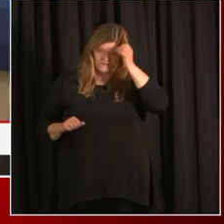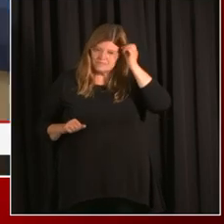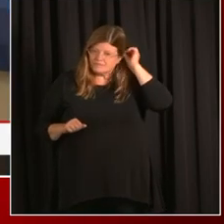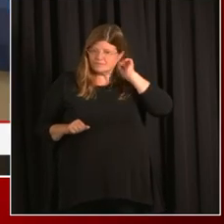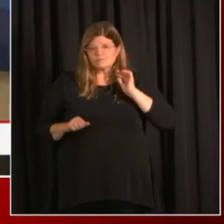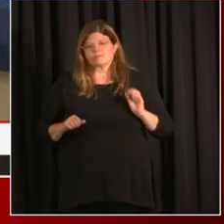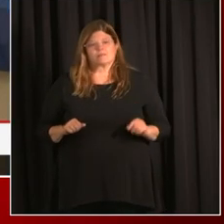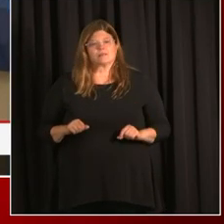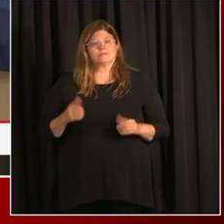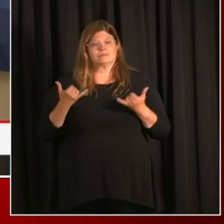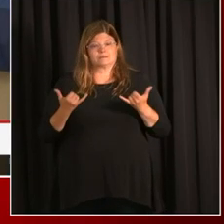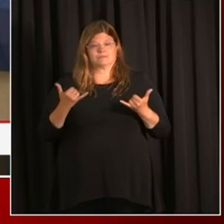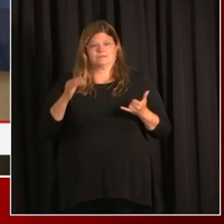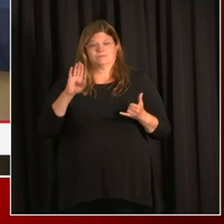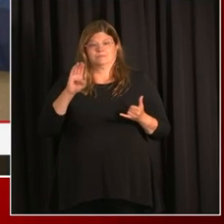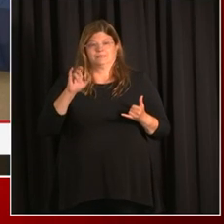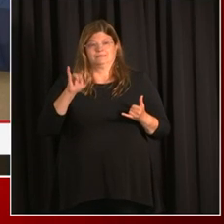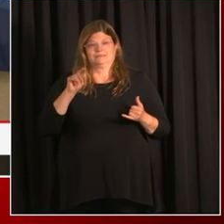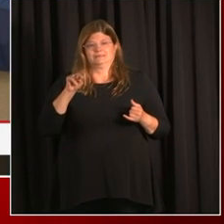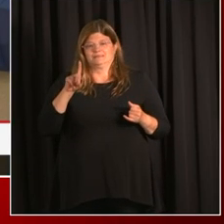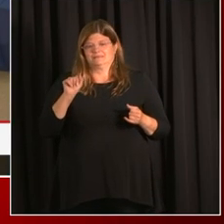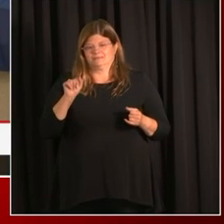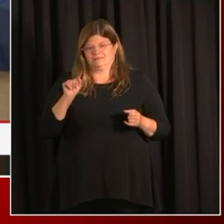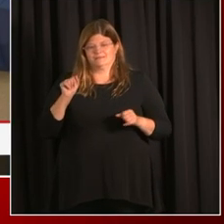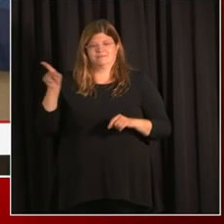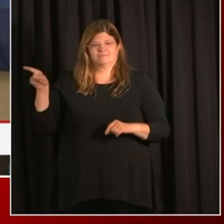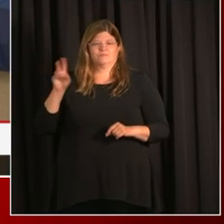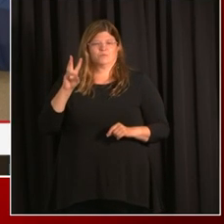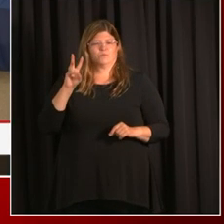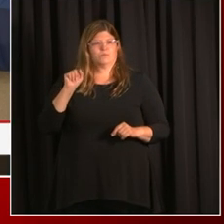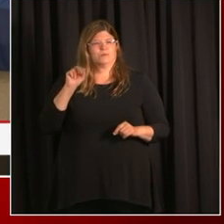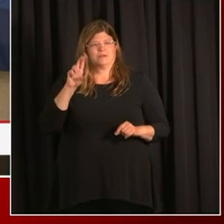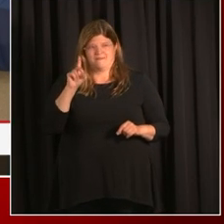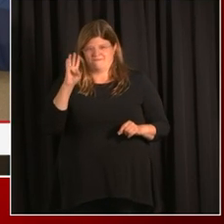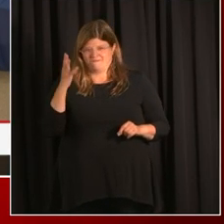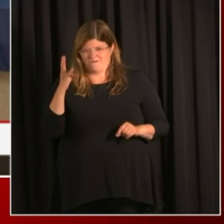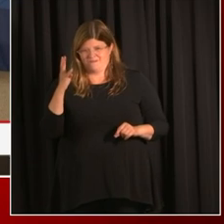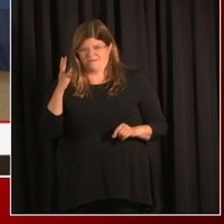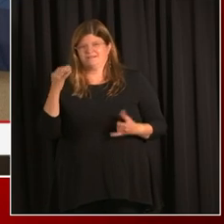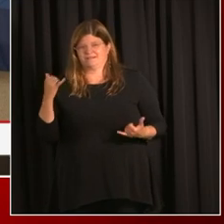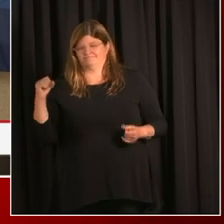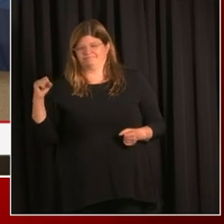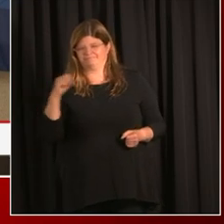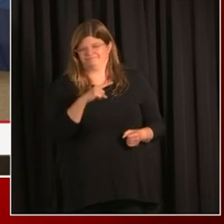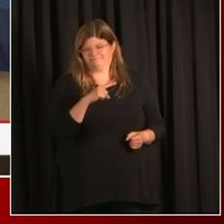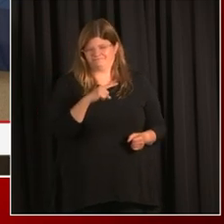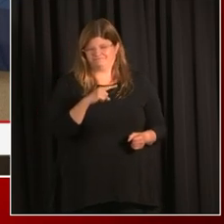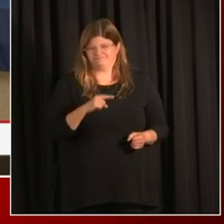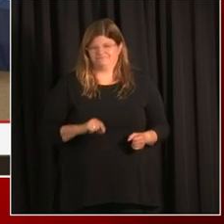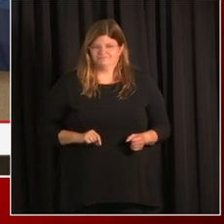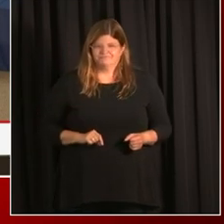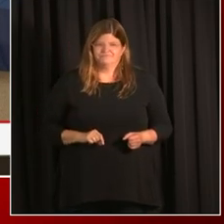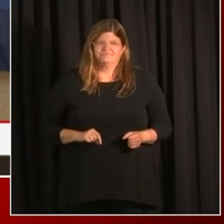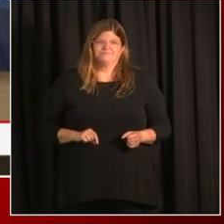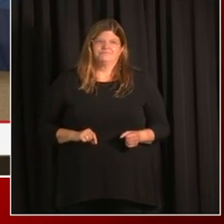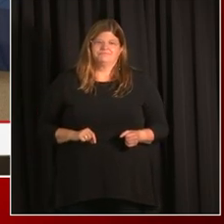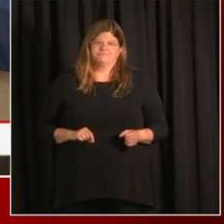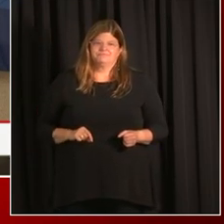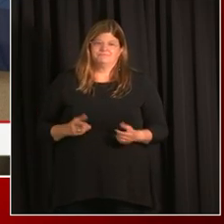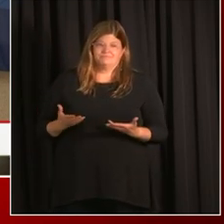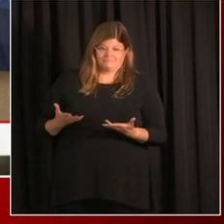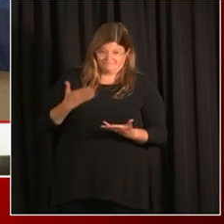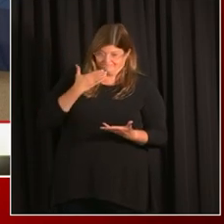we're almost out of time, so we just have time for a few more questions. But Belinda in Ward 4, your line is unmuted. Thank